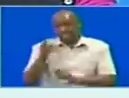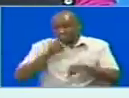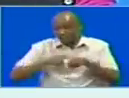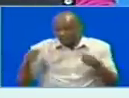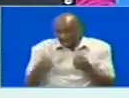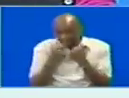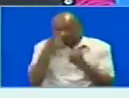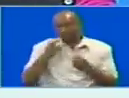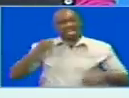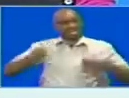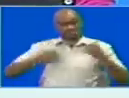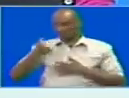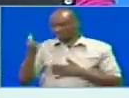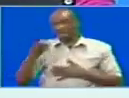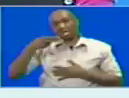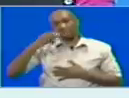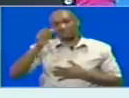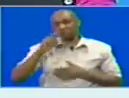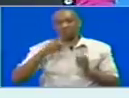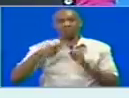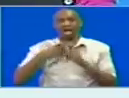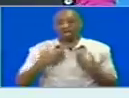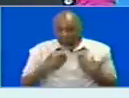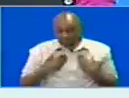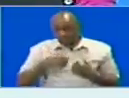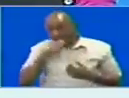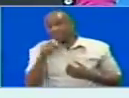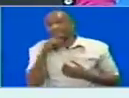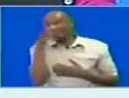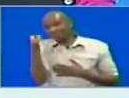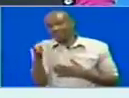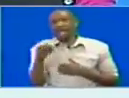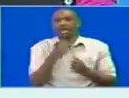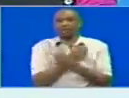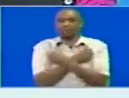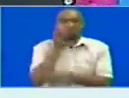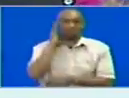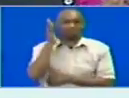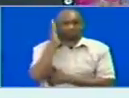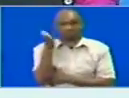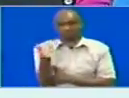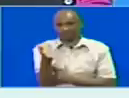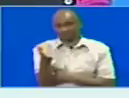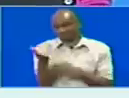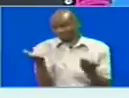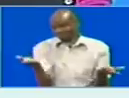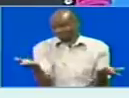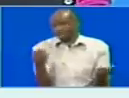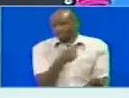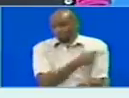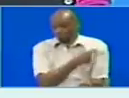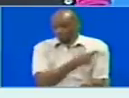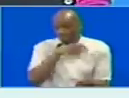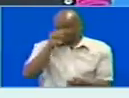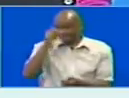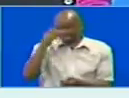randy lifestyle left him HIV positive, and another man who loves another man. Other men, rather, Dr. Mercy